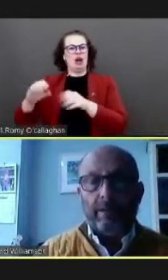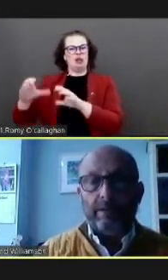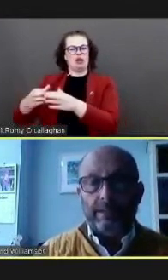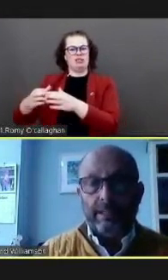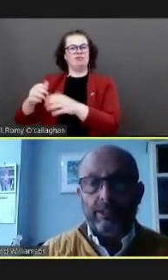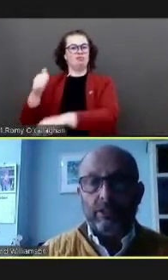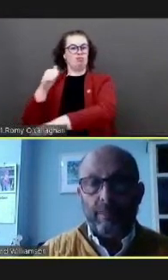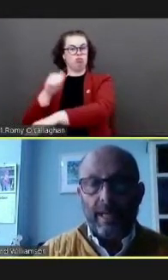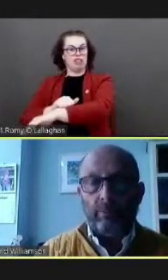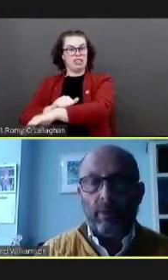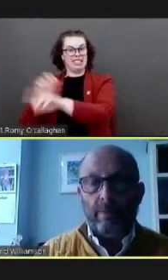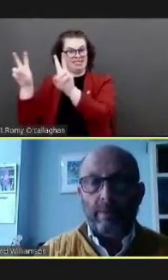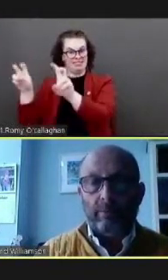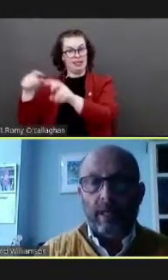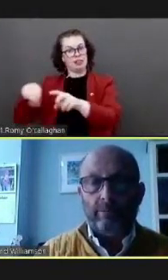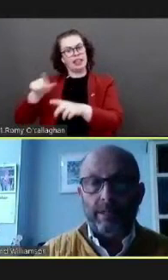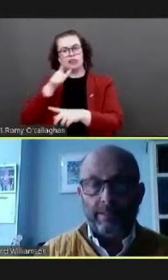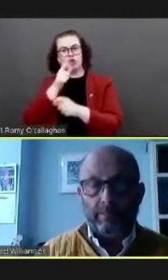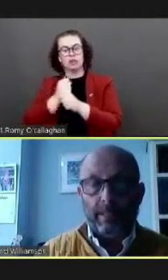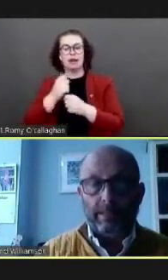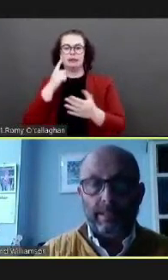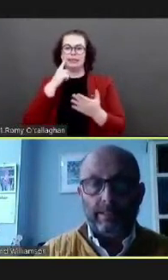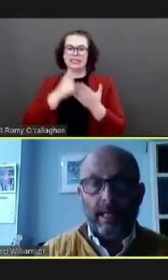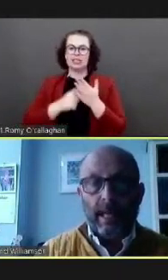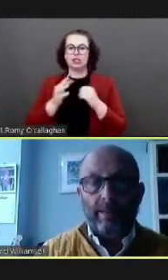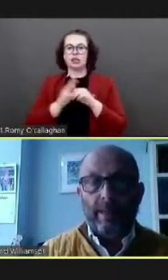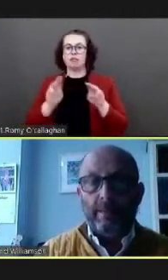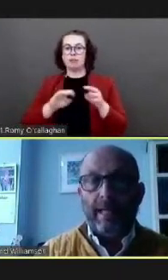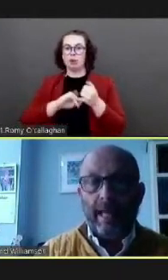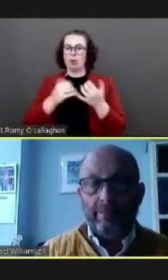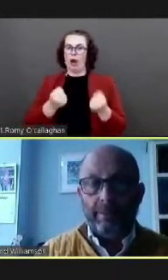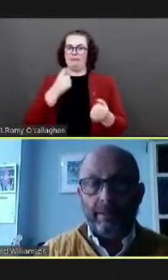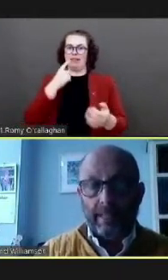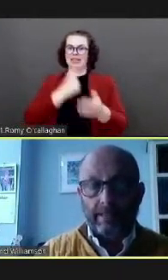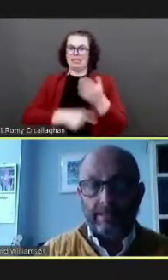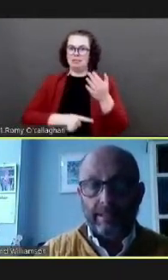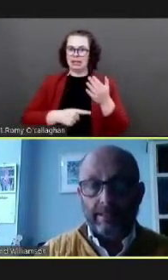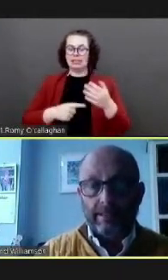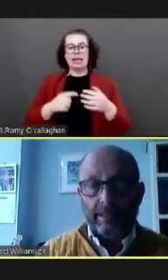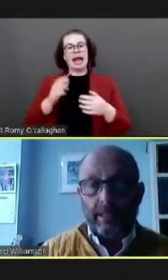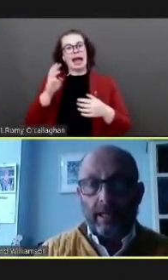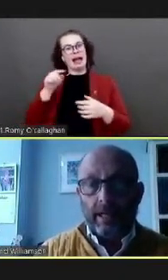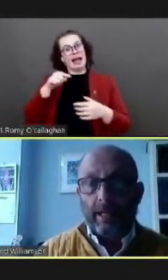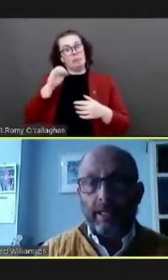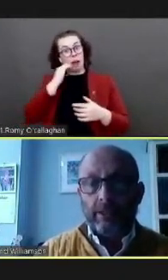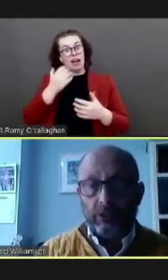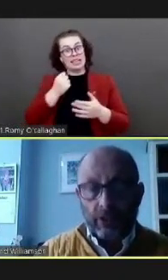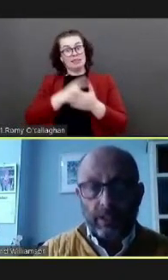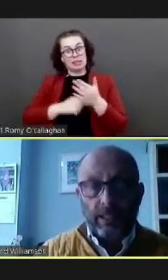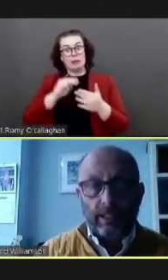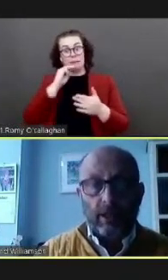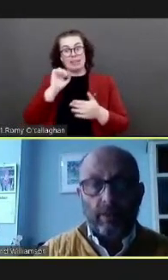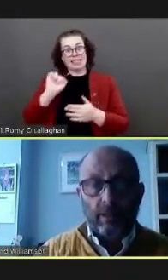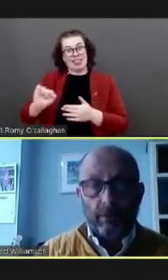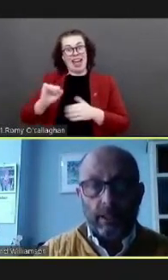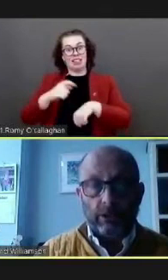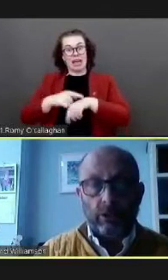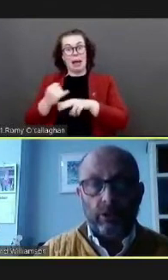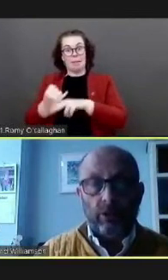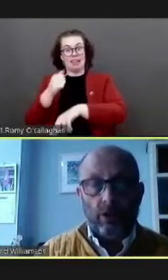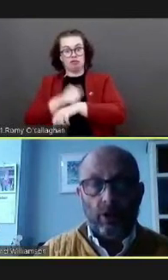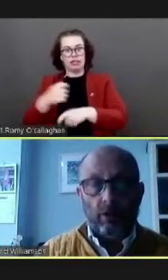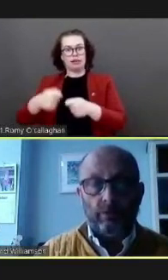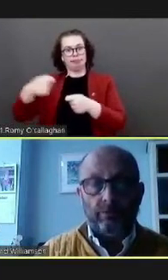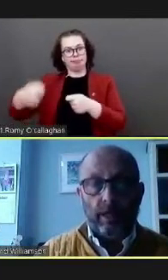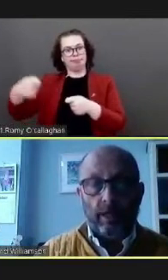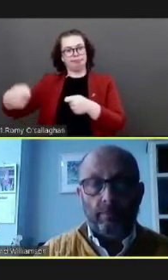discussions about decisions made where people have disabilities and that may lengthen sentences. And I certainly know in the